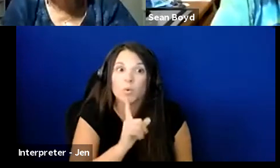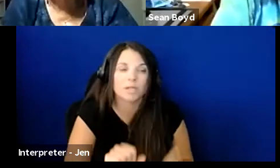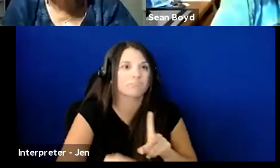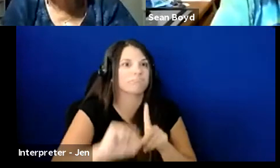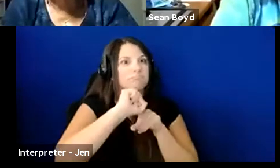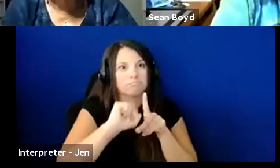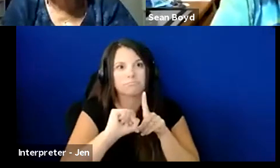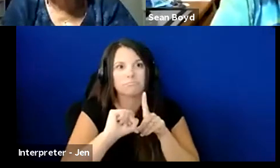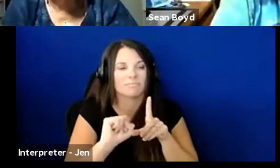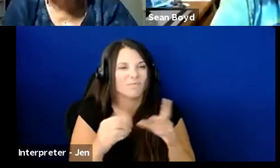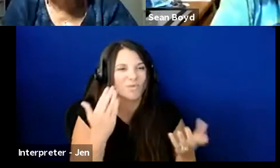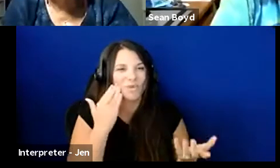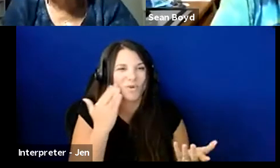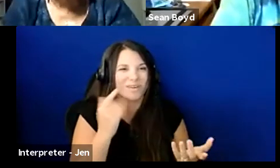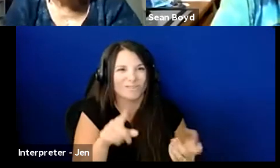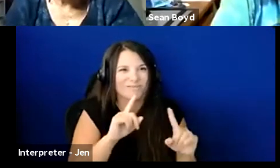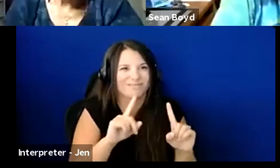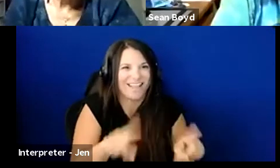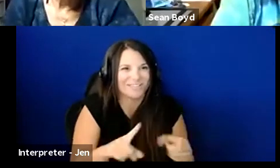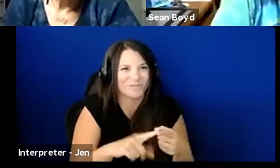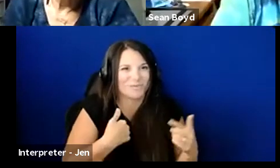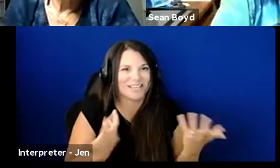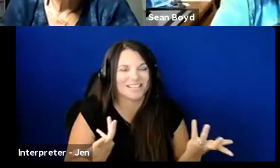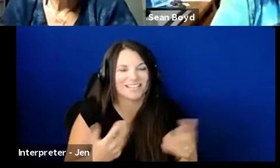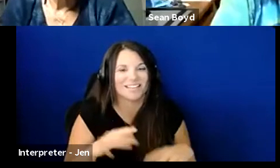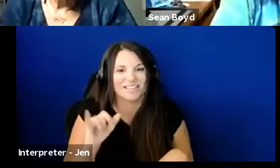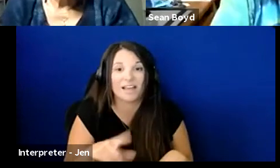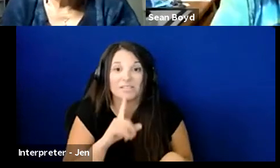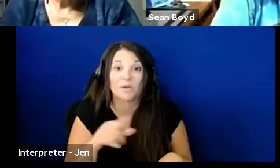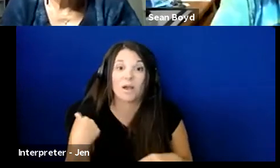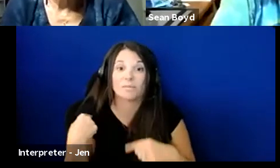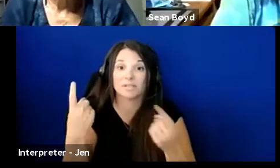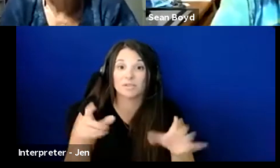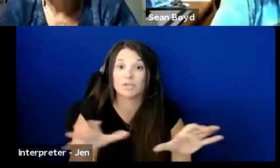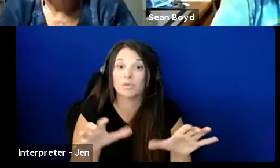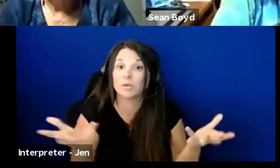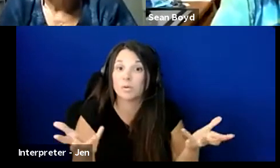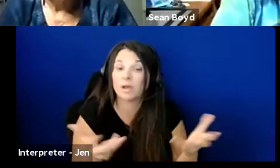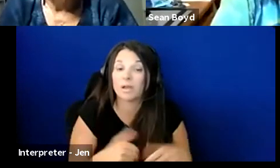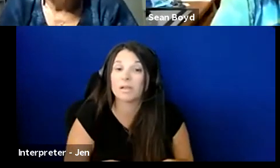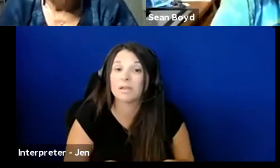just to be responded to. So what I've been doing in my discussions